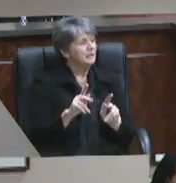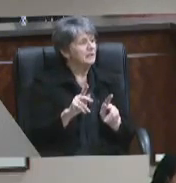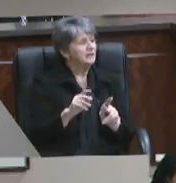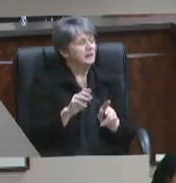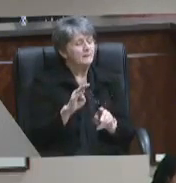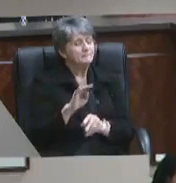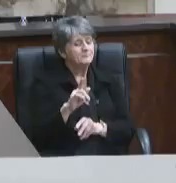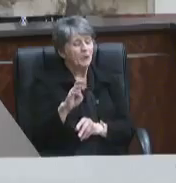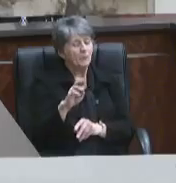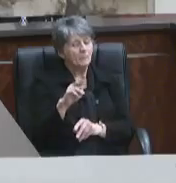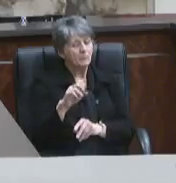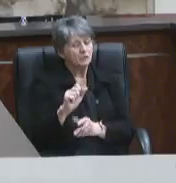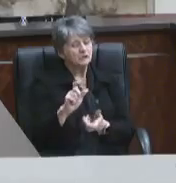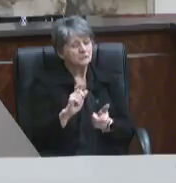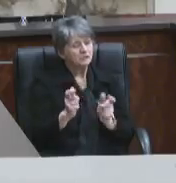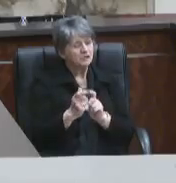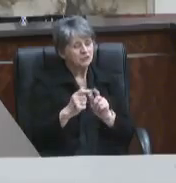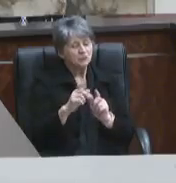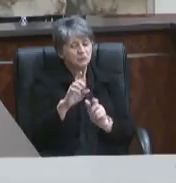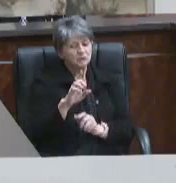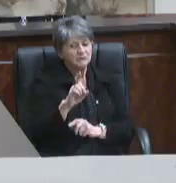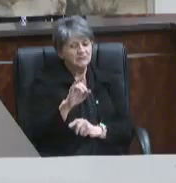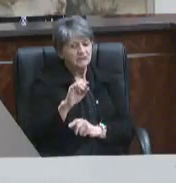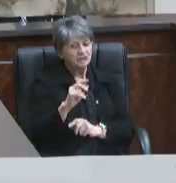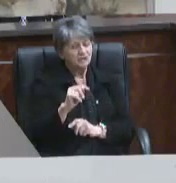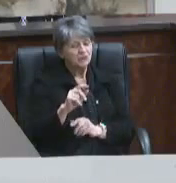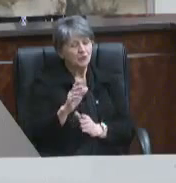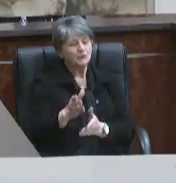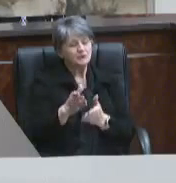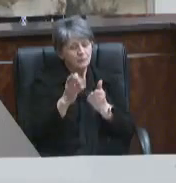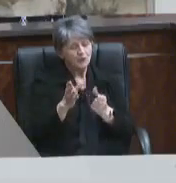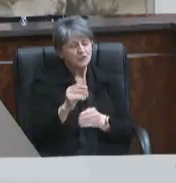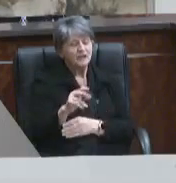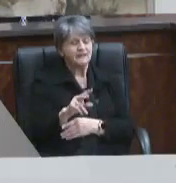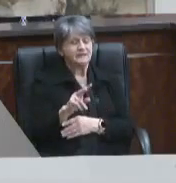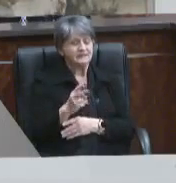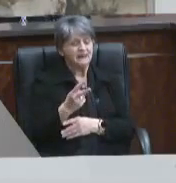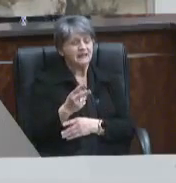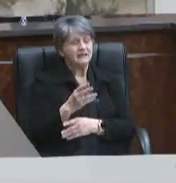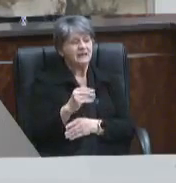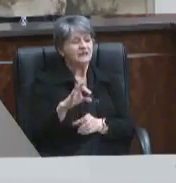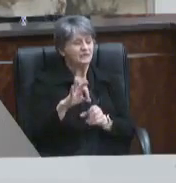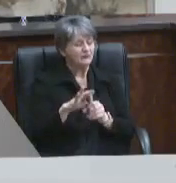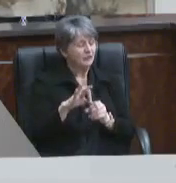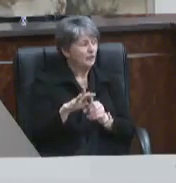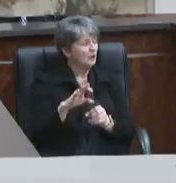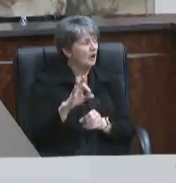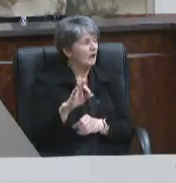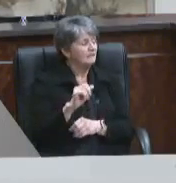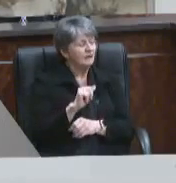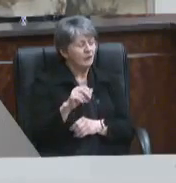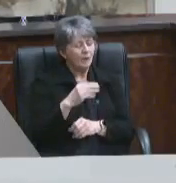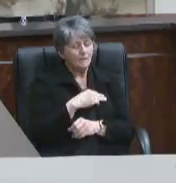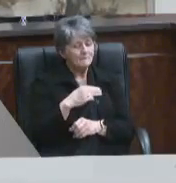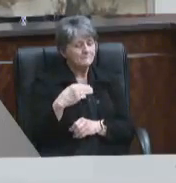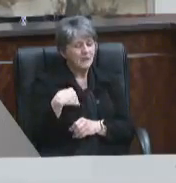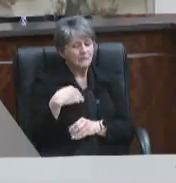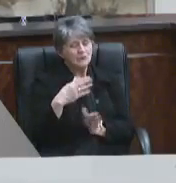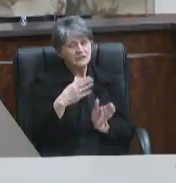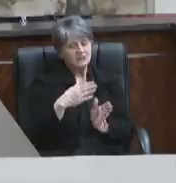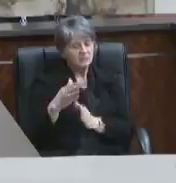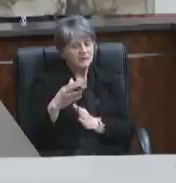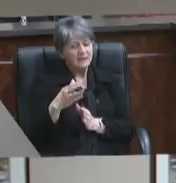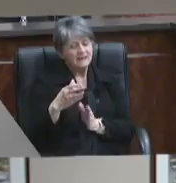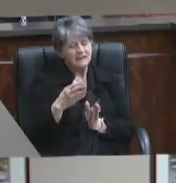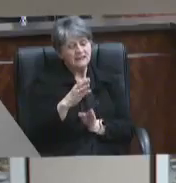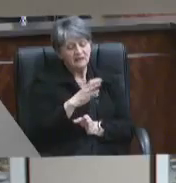by Mr. Wilson, seconded by Mr. Kish, and carried on a roll call vote of all members present, the Planning Commission recommended that the Mayor and